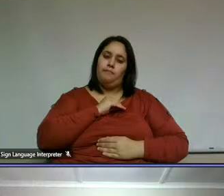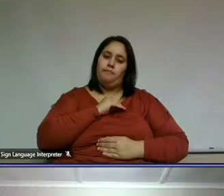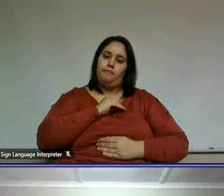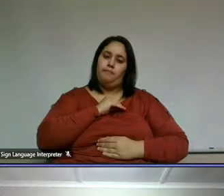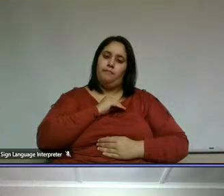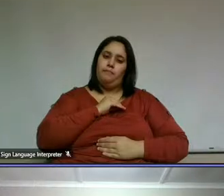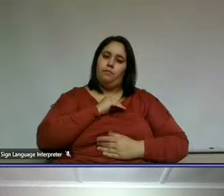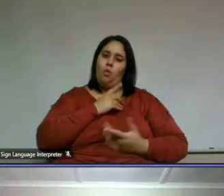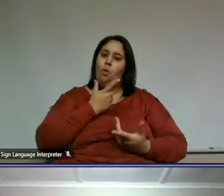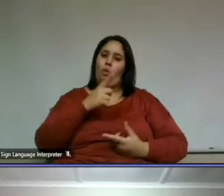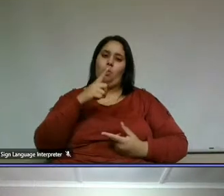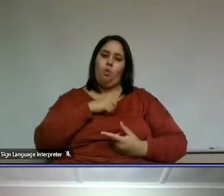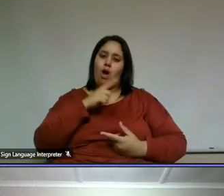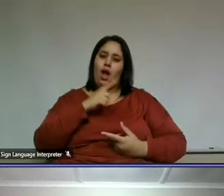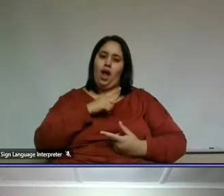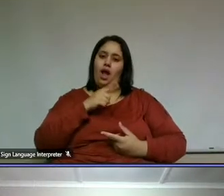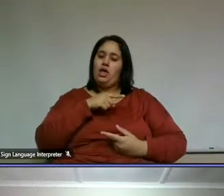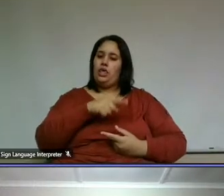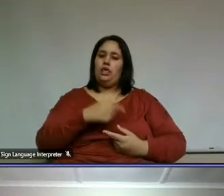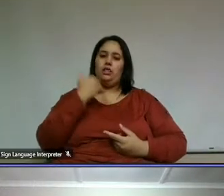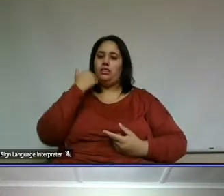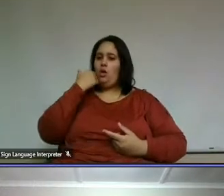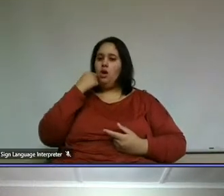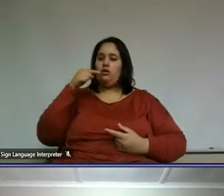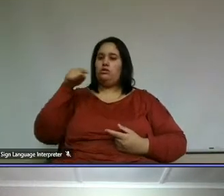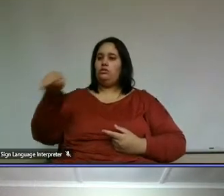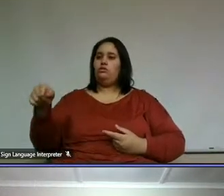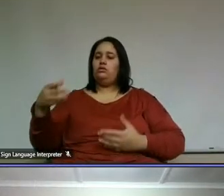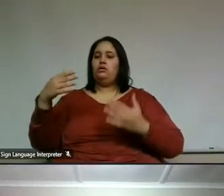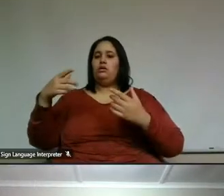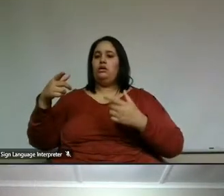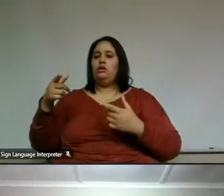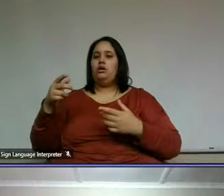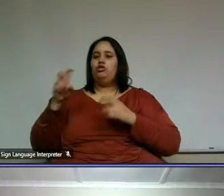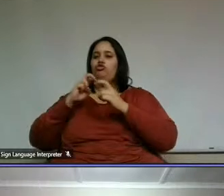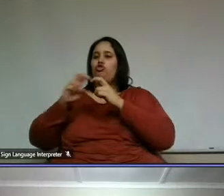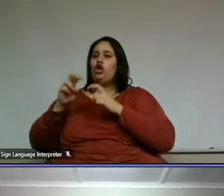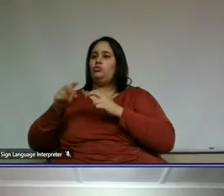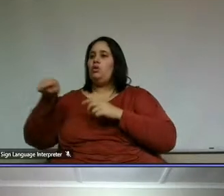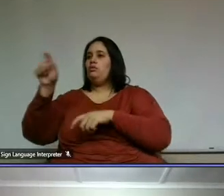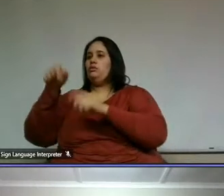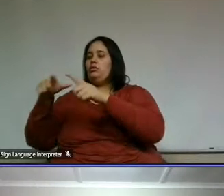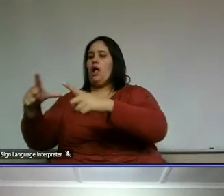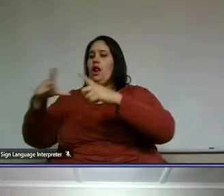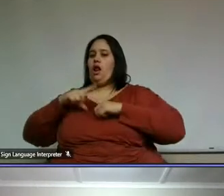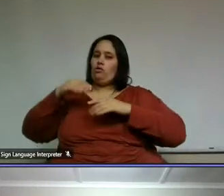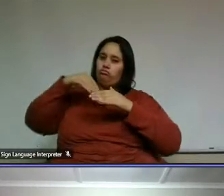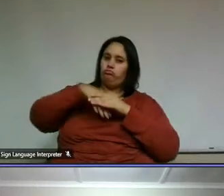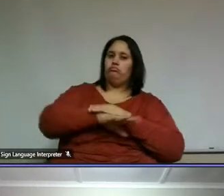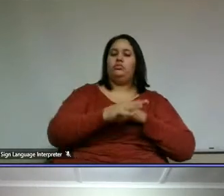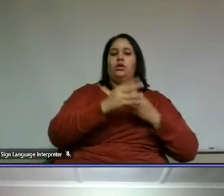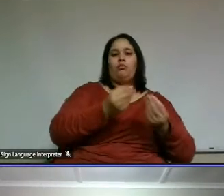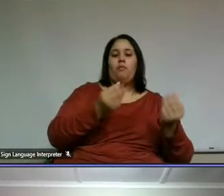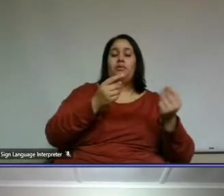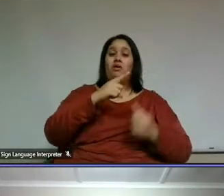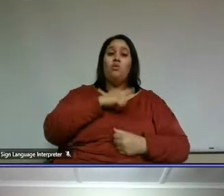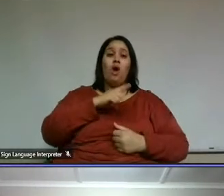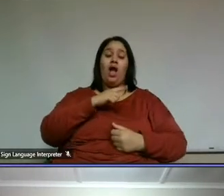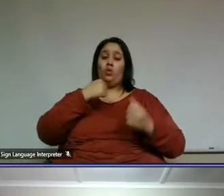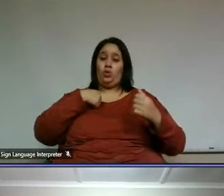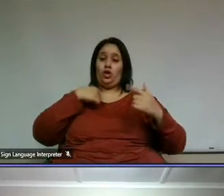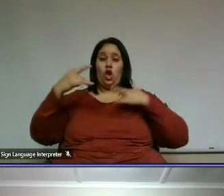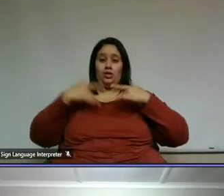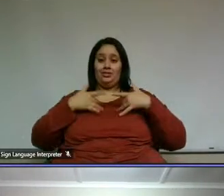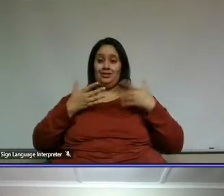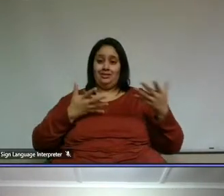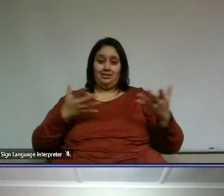allow transport onto his property. The reason we have a concern regarding that is agriculture is